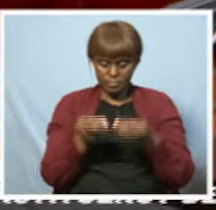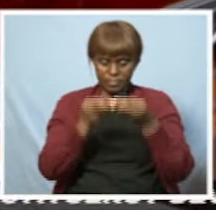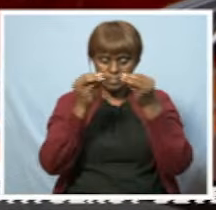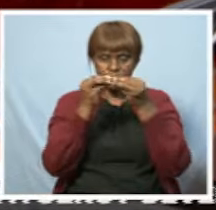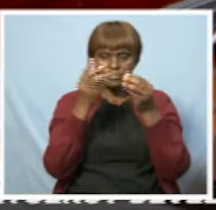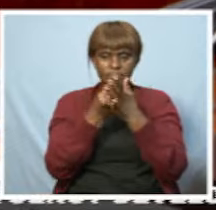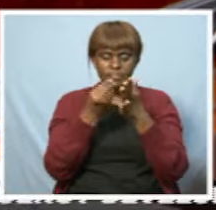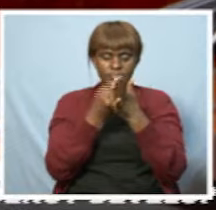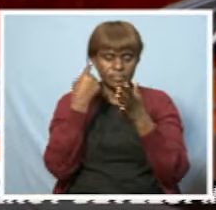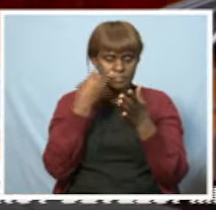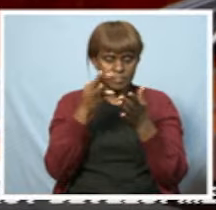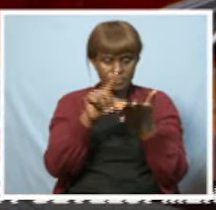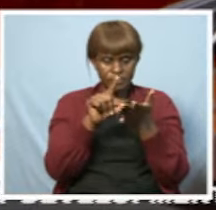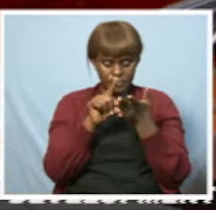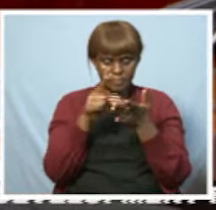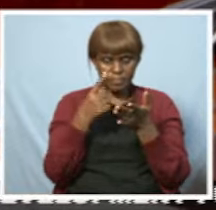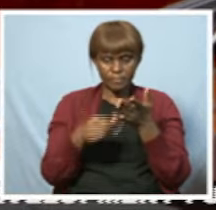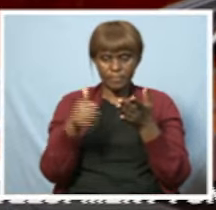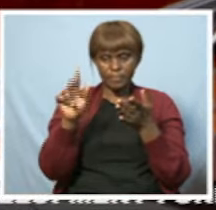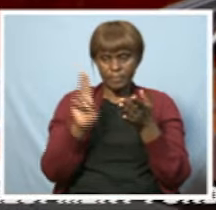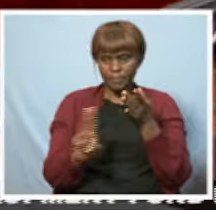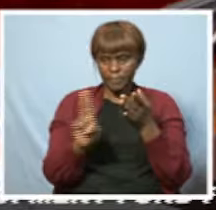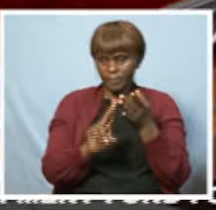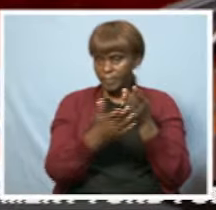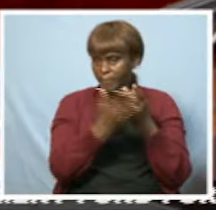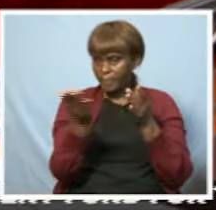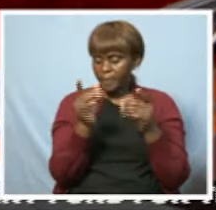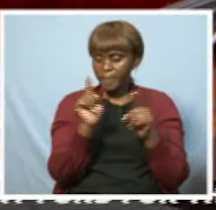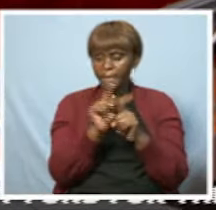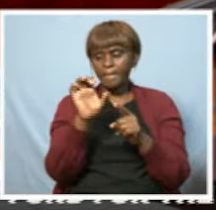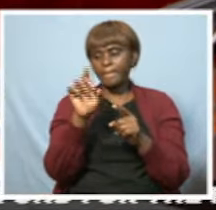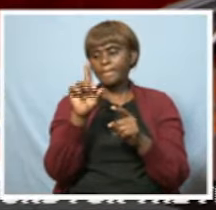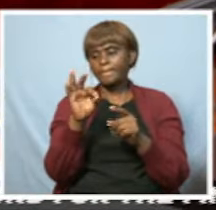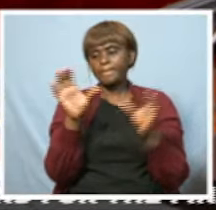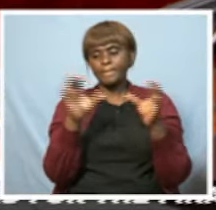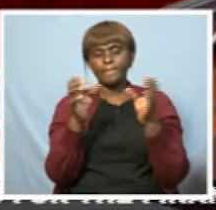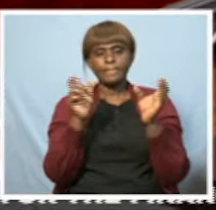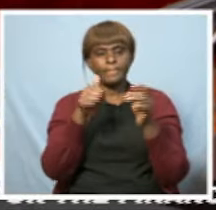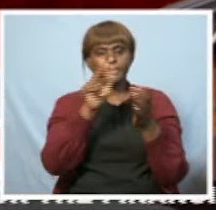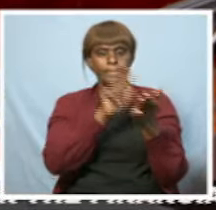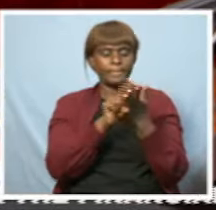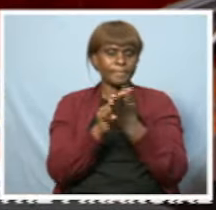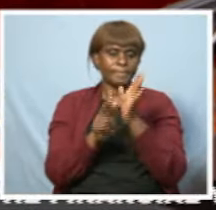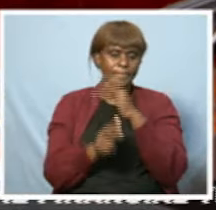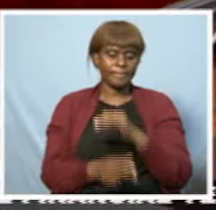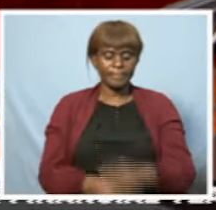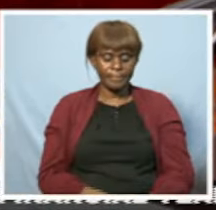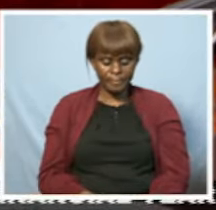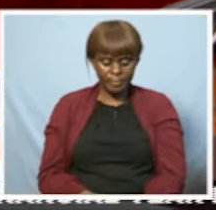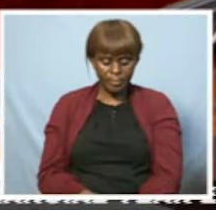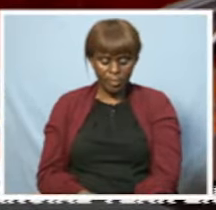of the loan that they had applied, which you and the CDF committee approved?